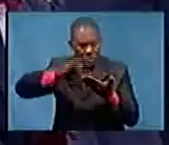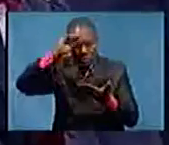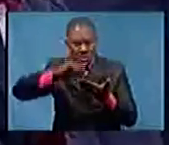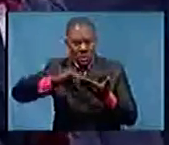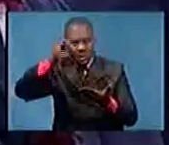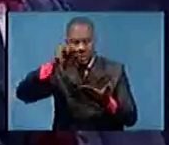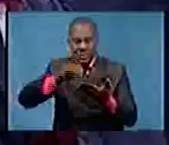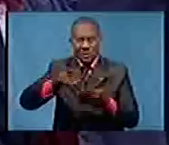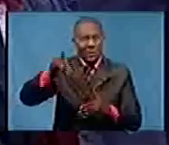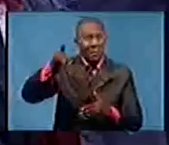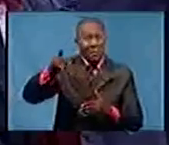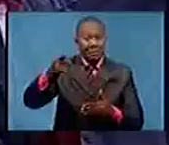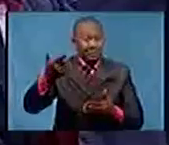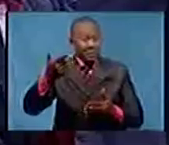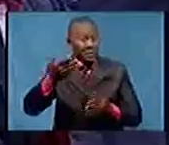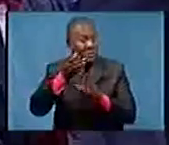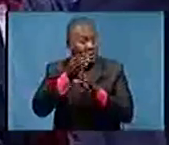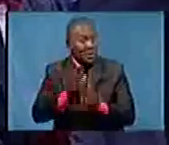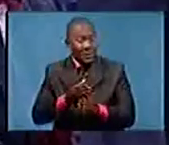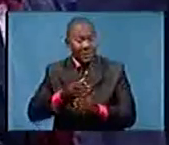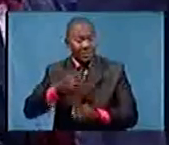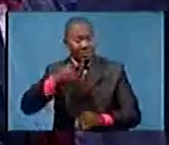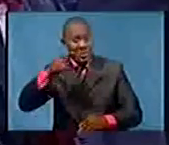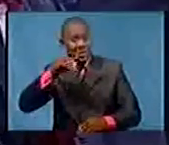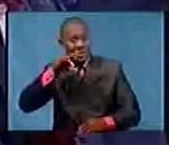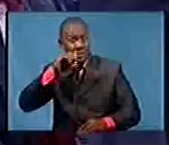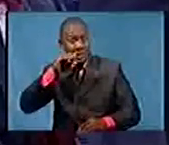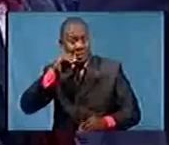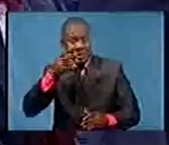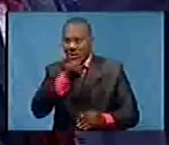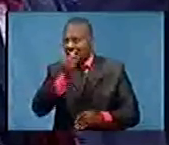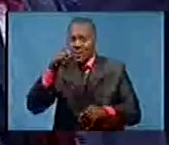of problems we were having on the airwaves.